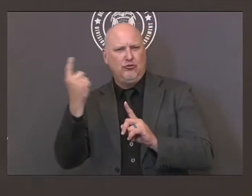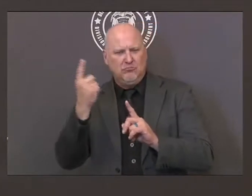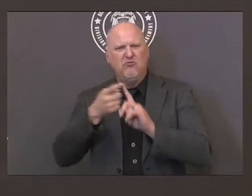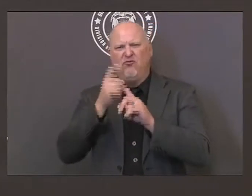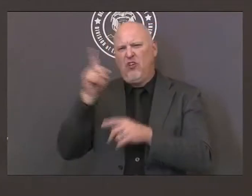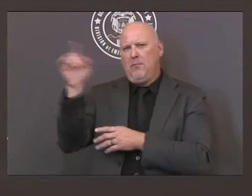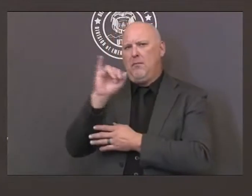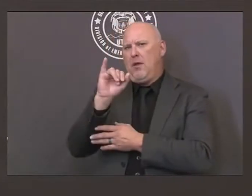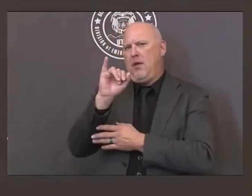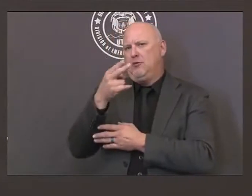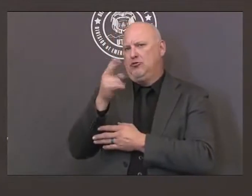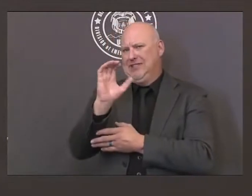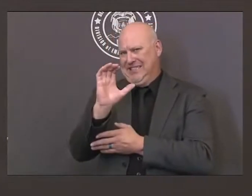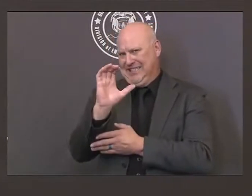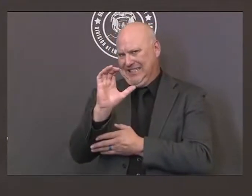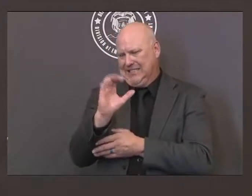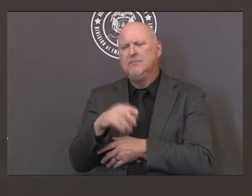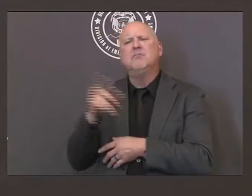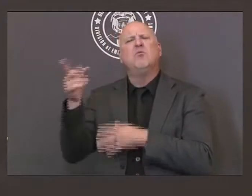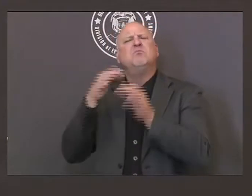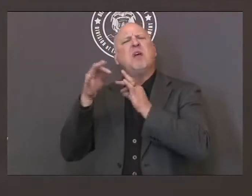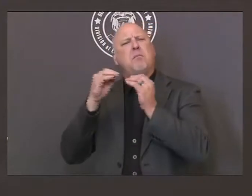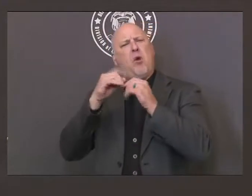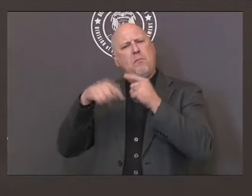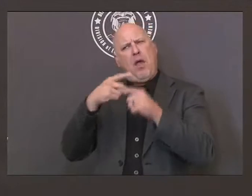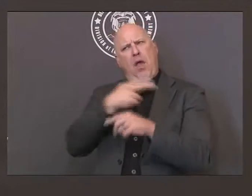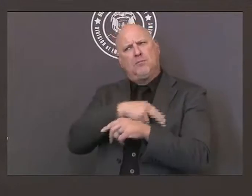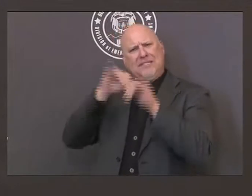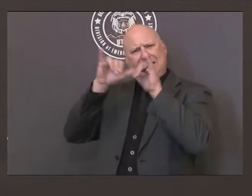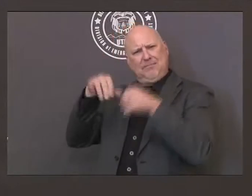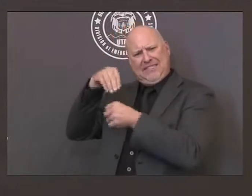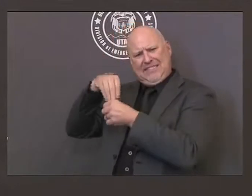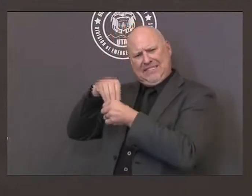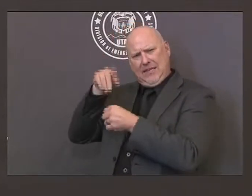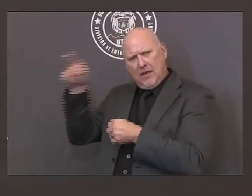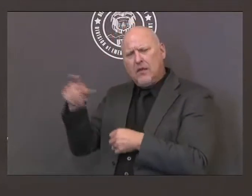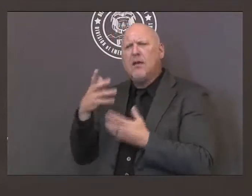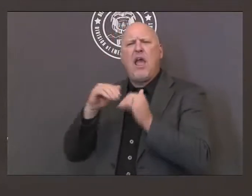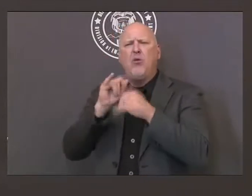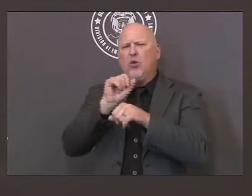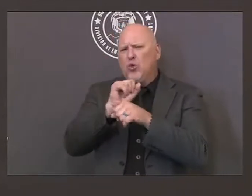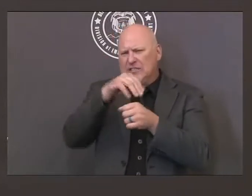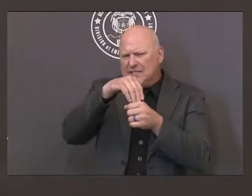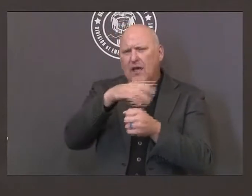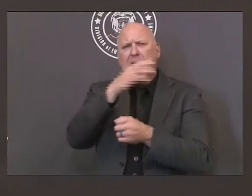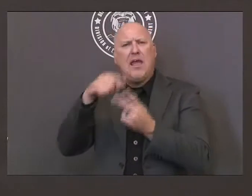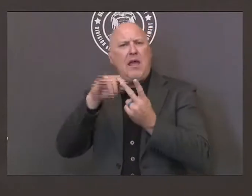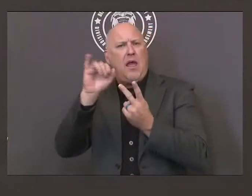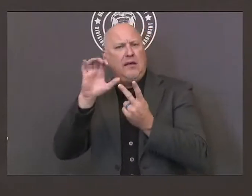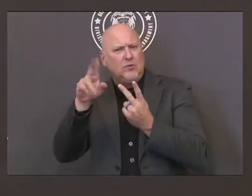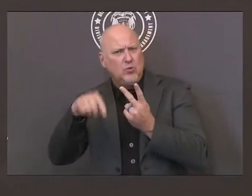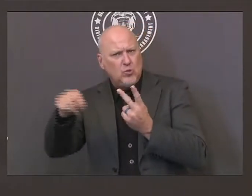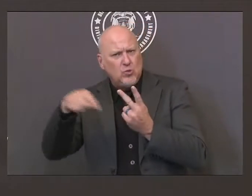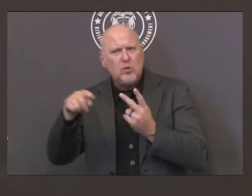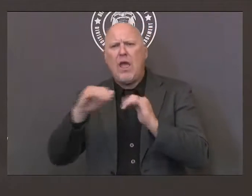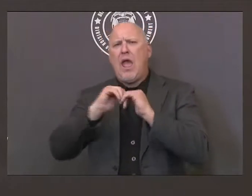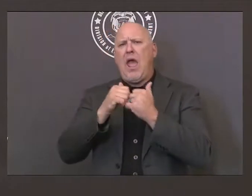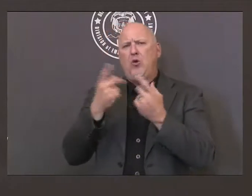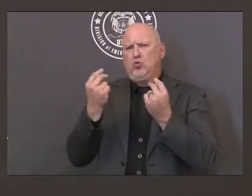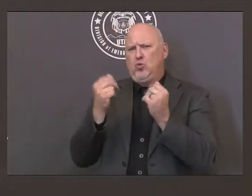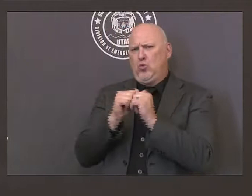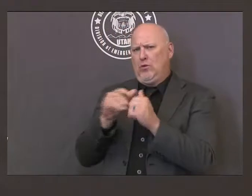capacity, what we're doing when the intensive care units, how that impacts, is being impacted by COVID-19, and